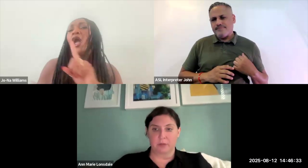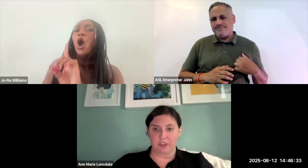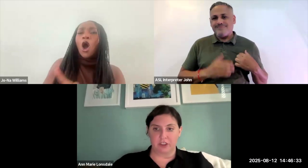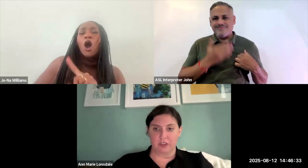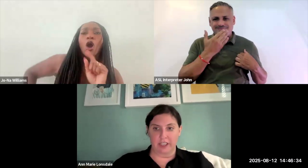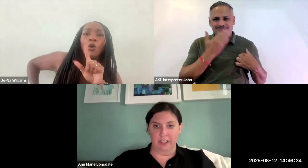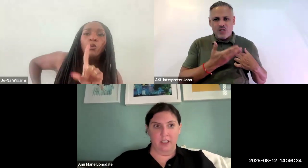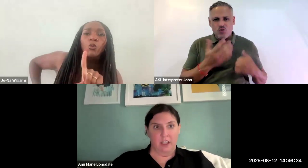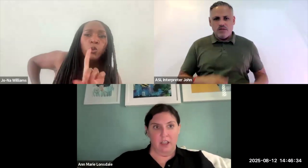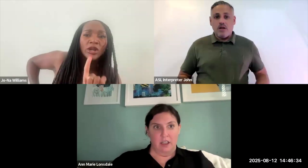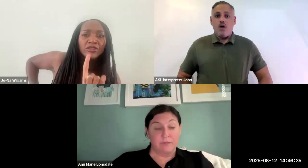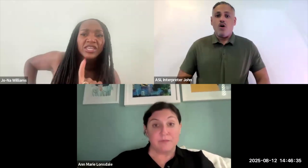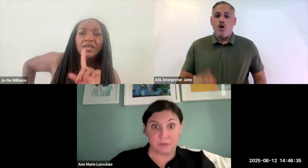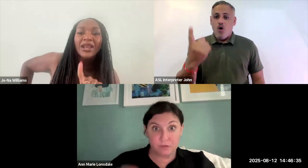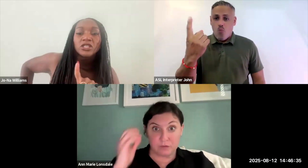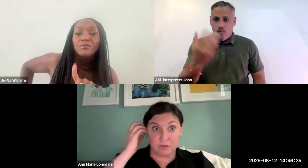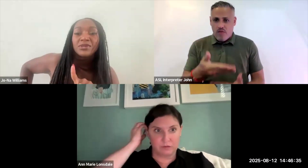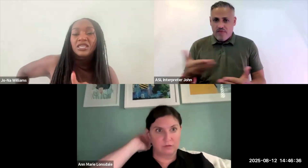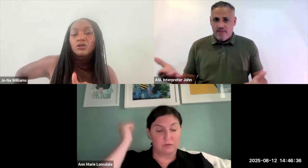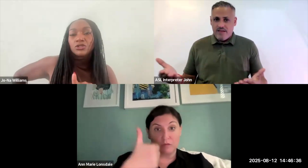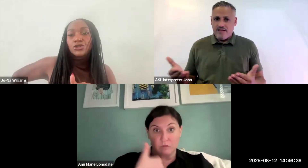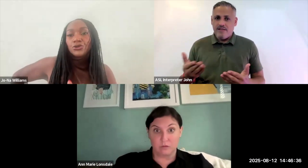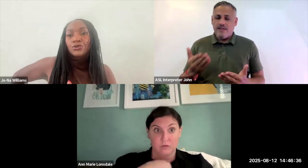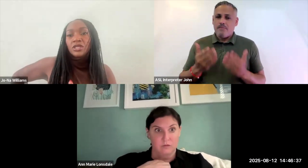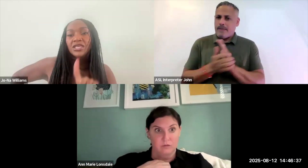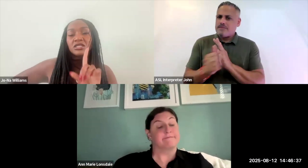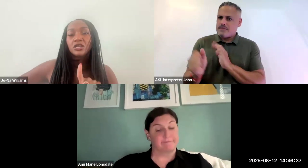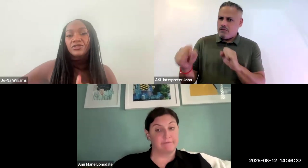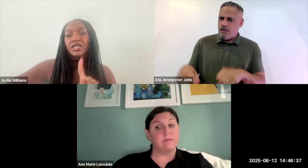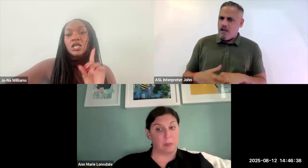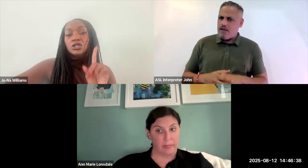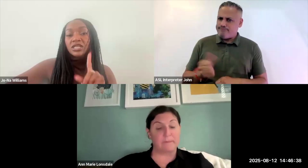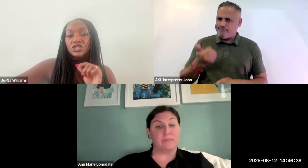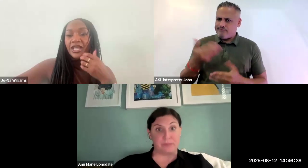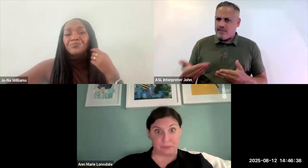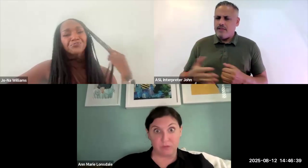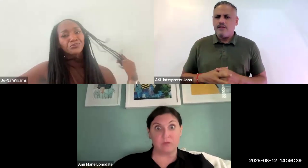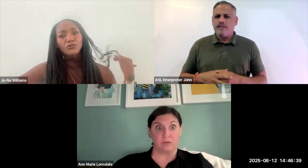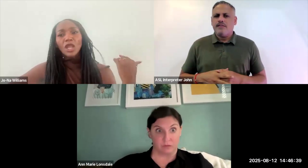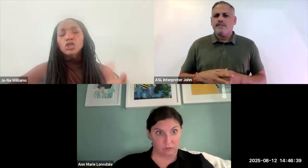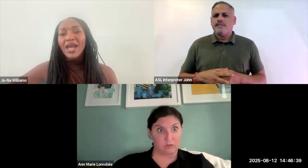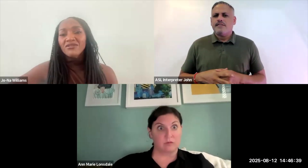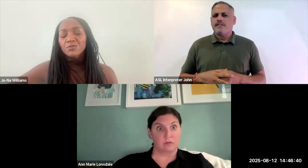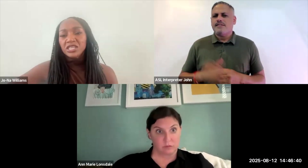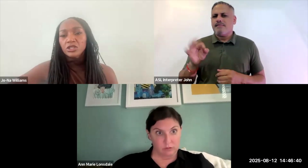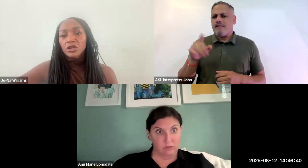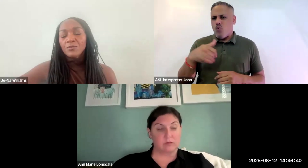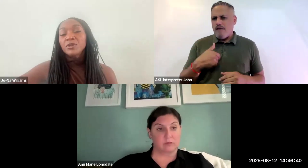Thank you so much, Renee. Oh, one other thing, it might also be skills too. That's another thing. So let's just say you